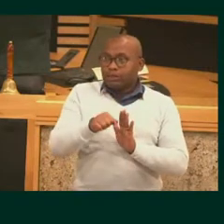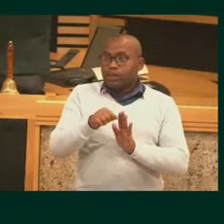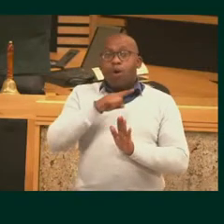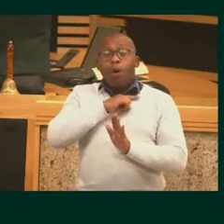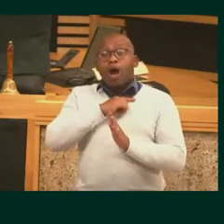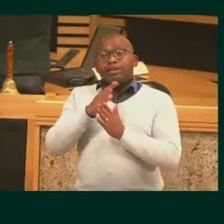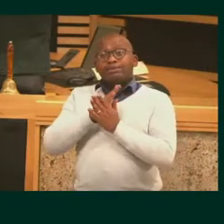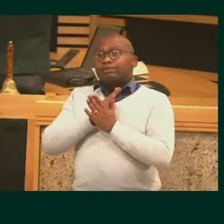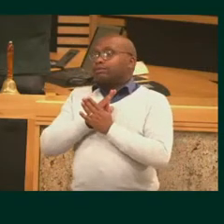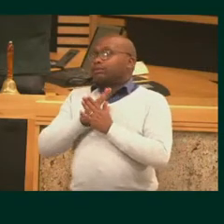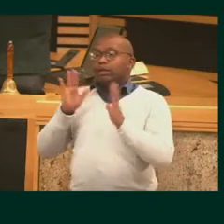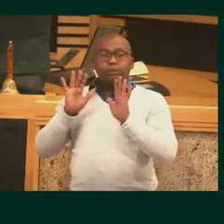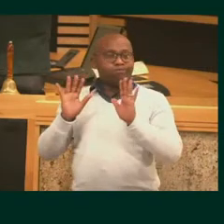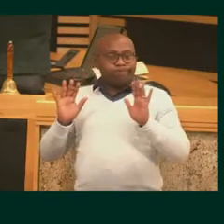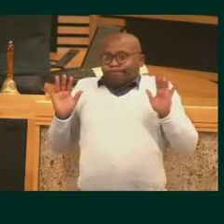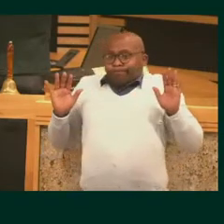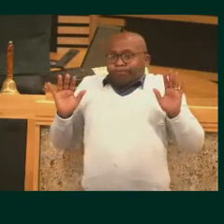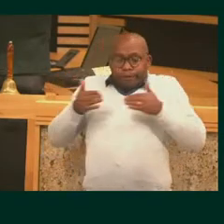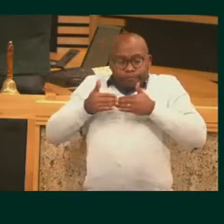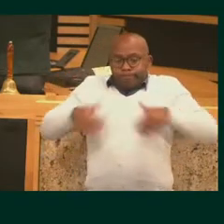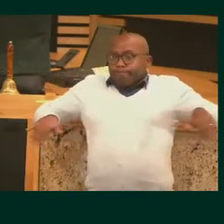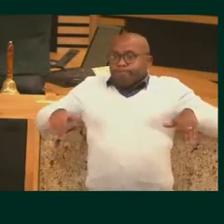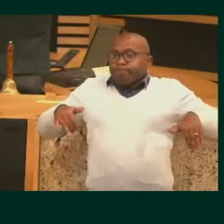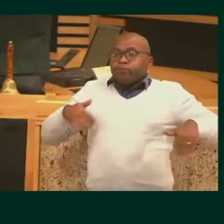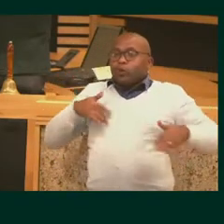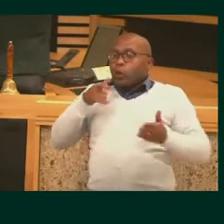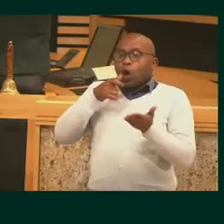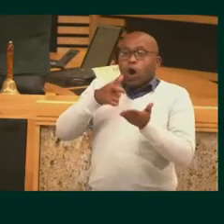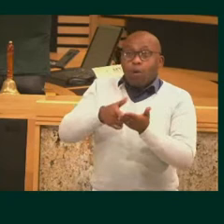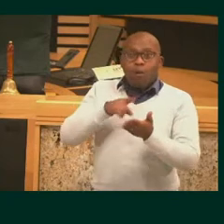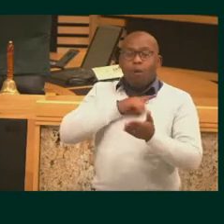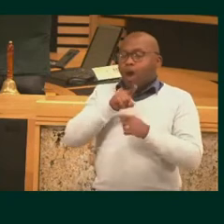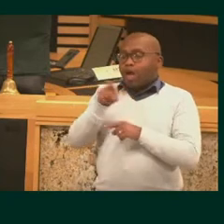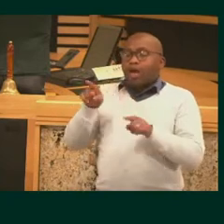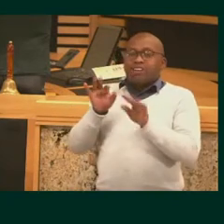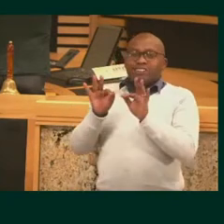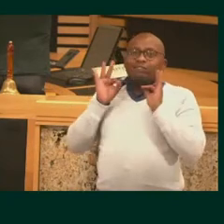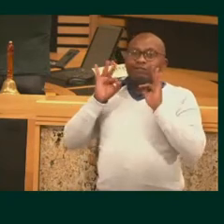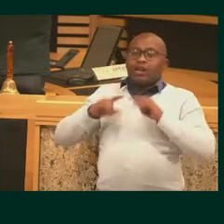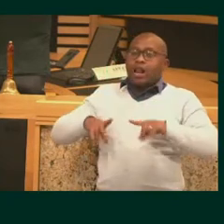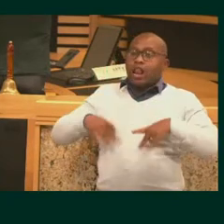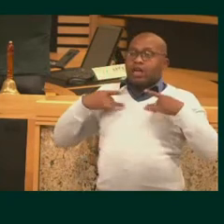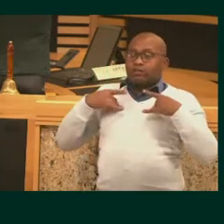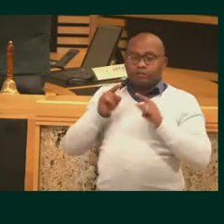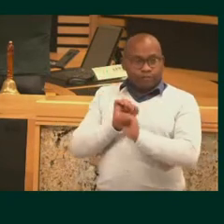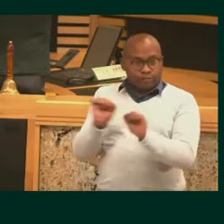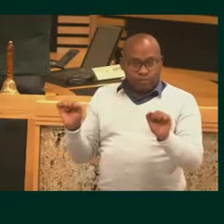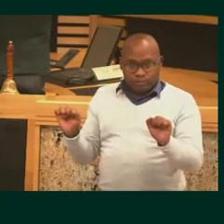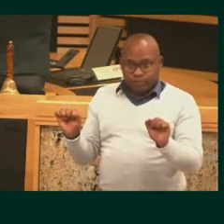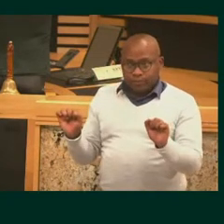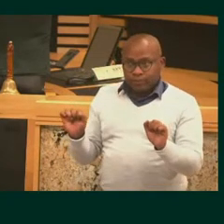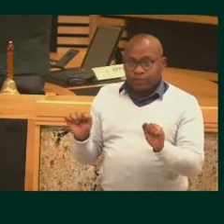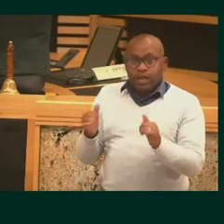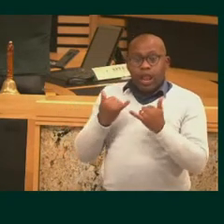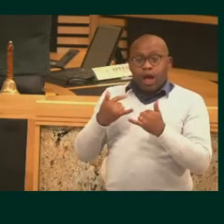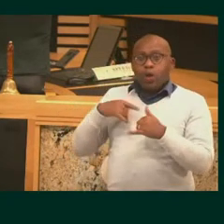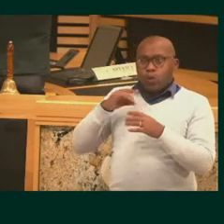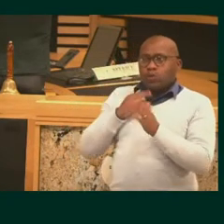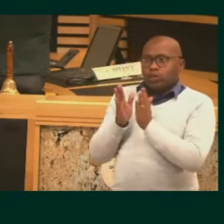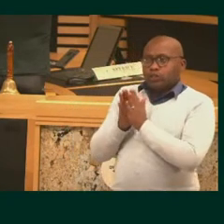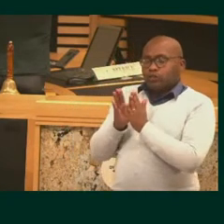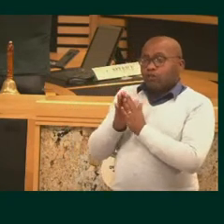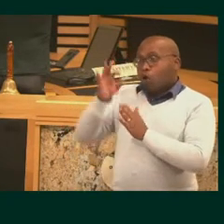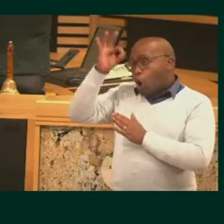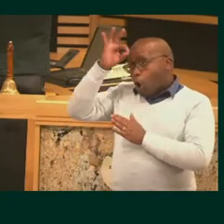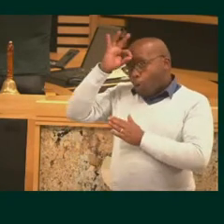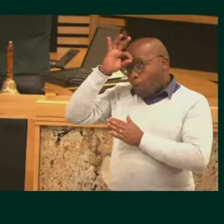statements equally afraid so that is why we are up in the game in terms of uh you know our intelligence capacity and